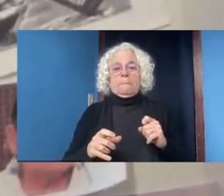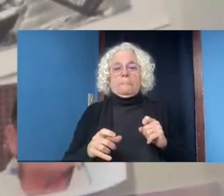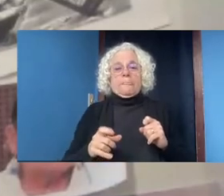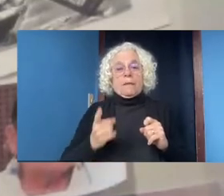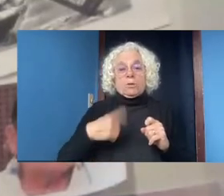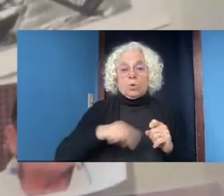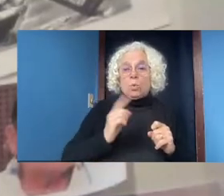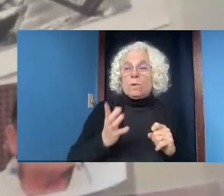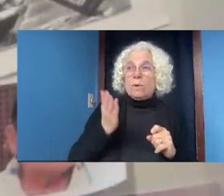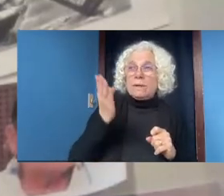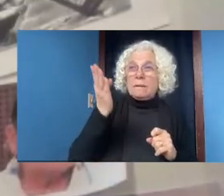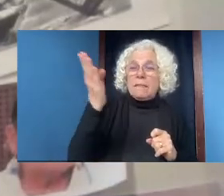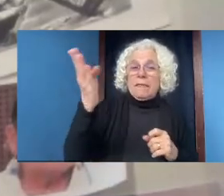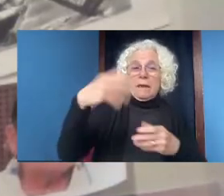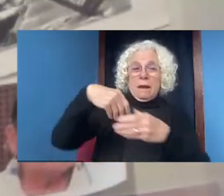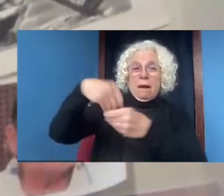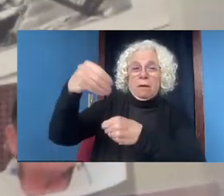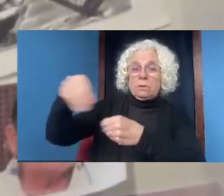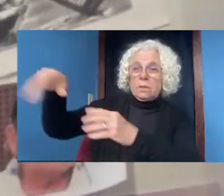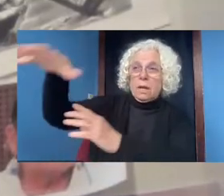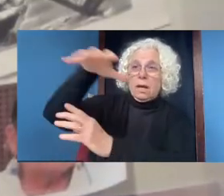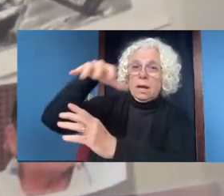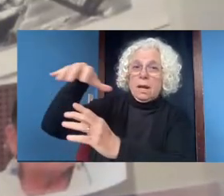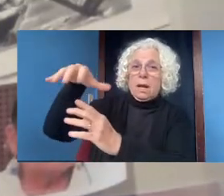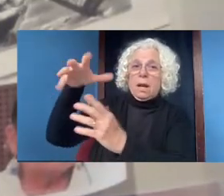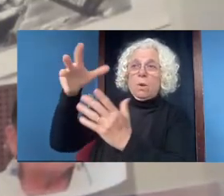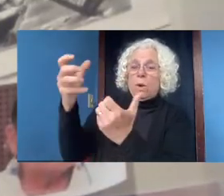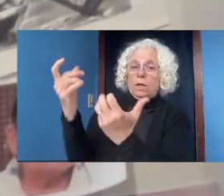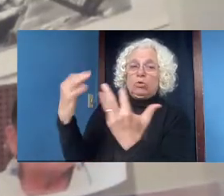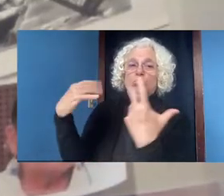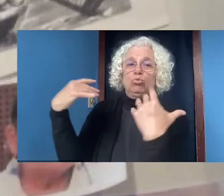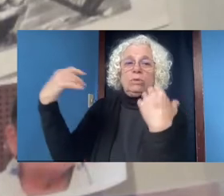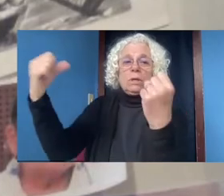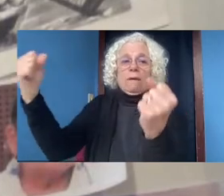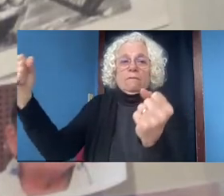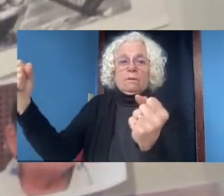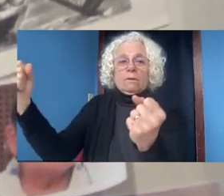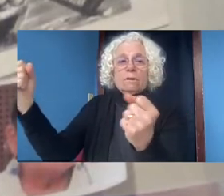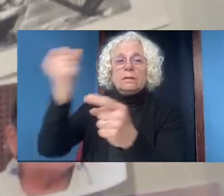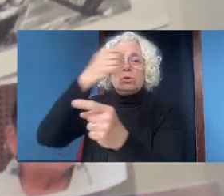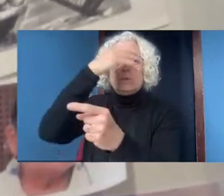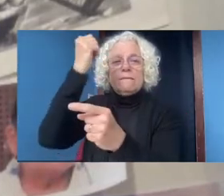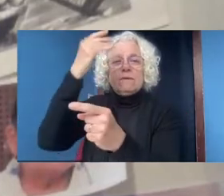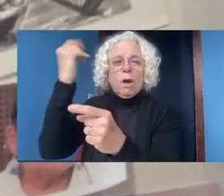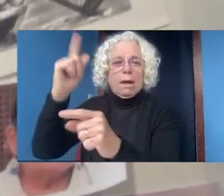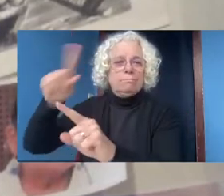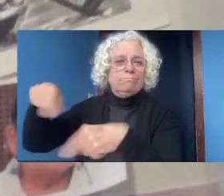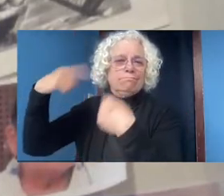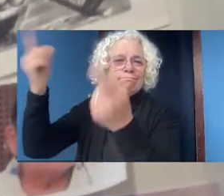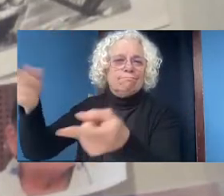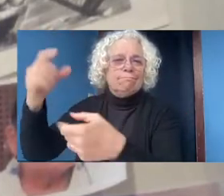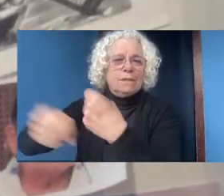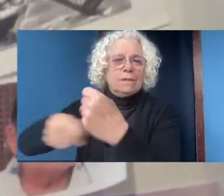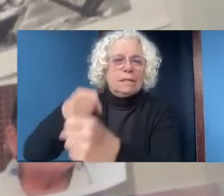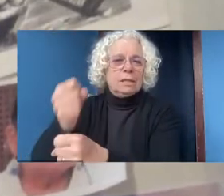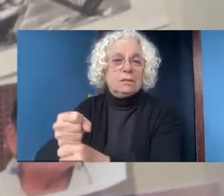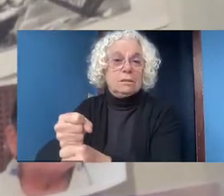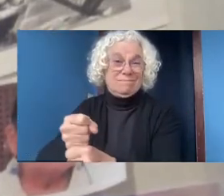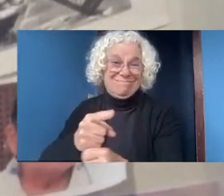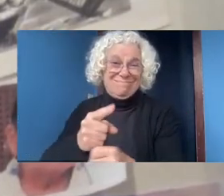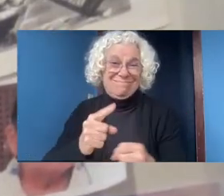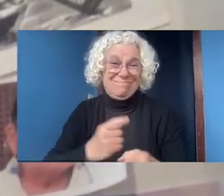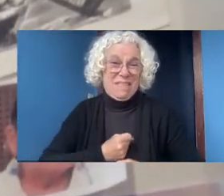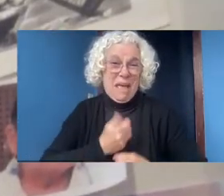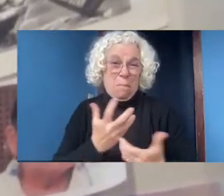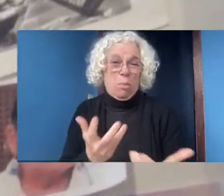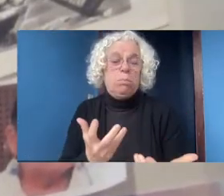waiting for us to recover from the sickness of forgetfulness. Kind of heavy, huh?